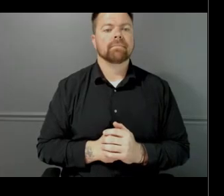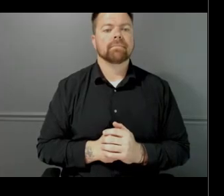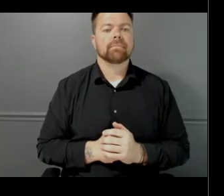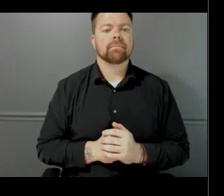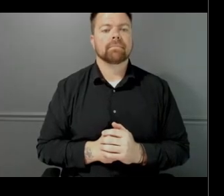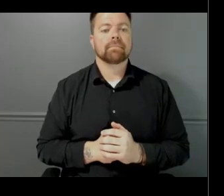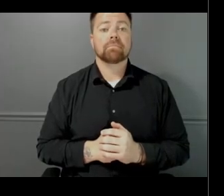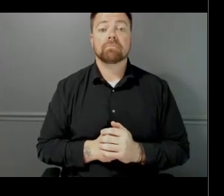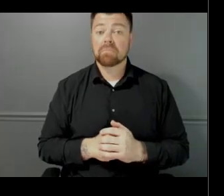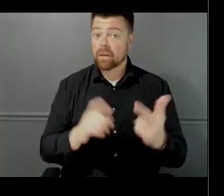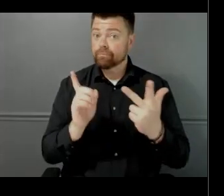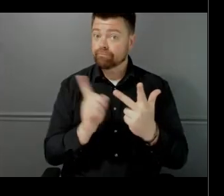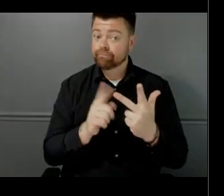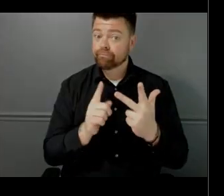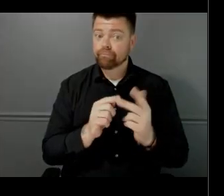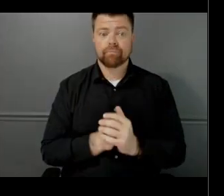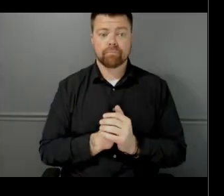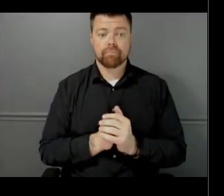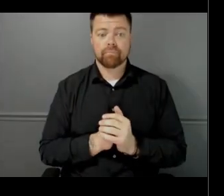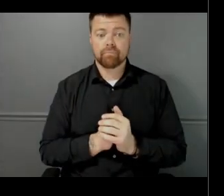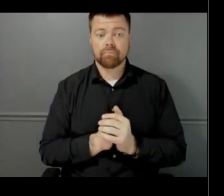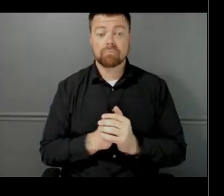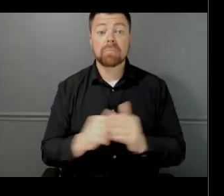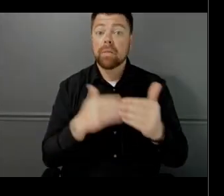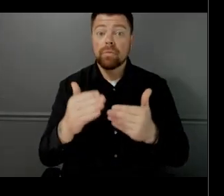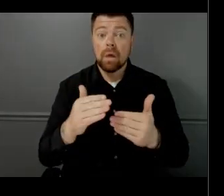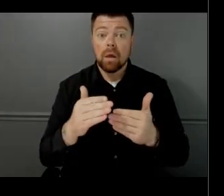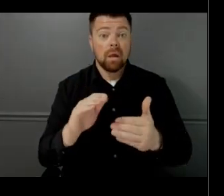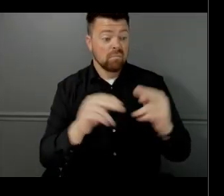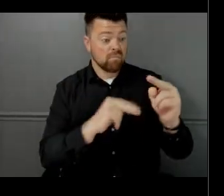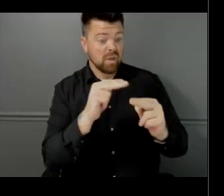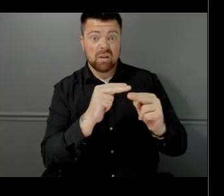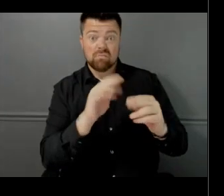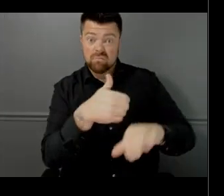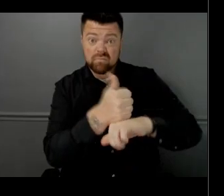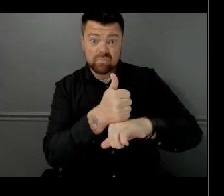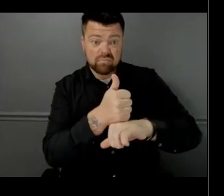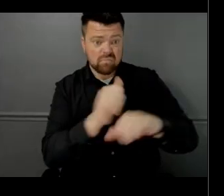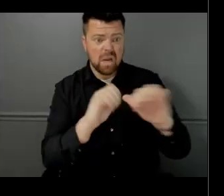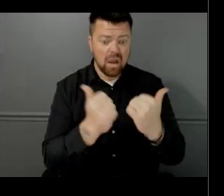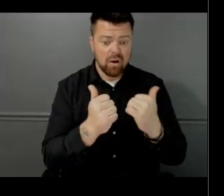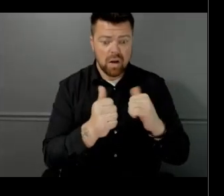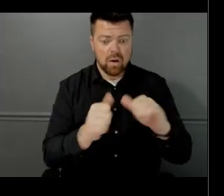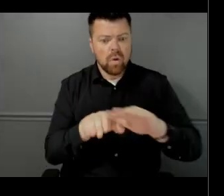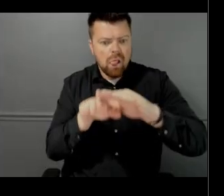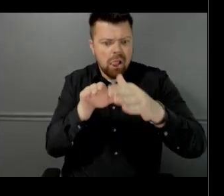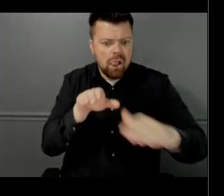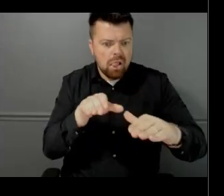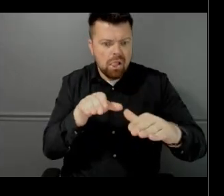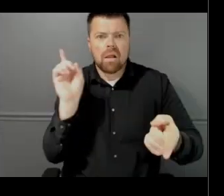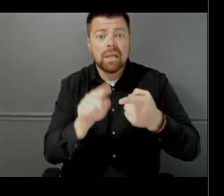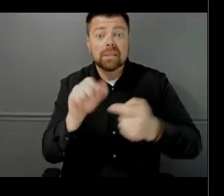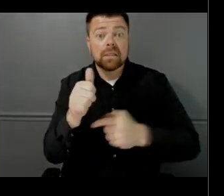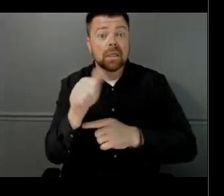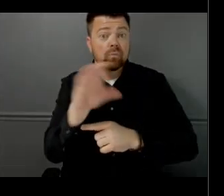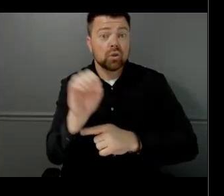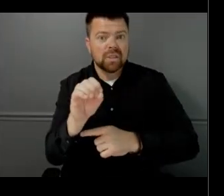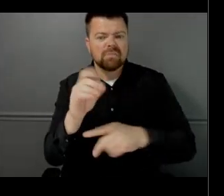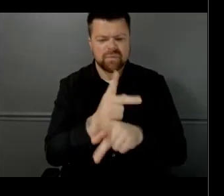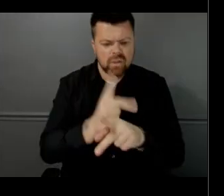And third, the then buildable area with slopes less than 10% is